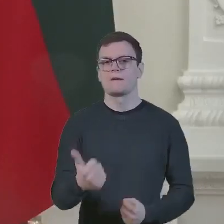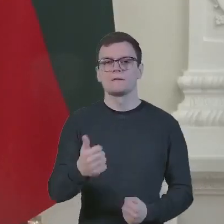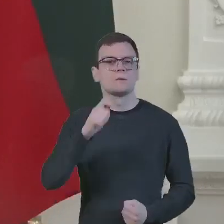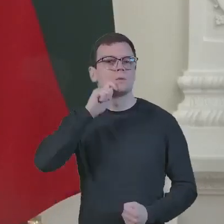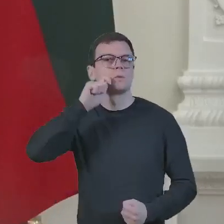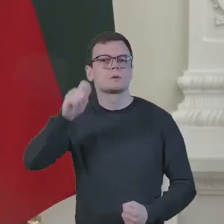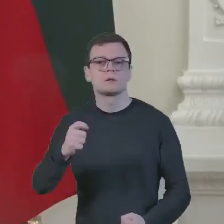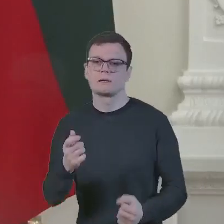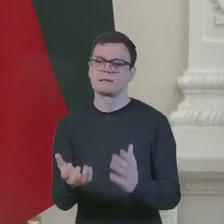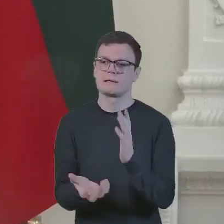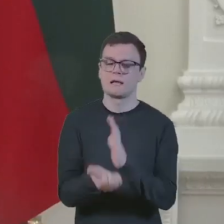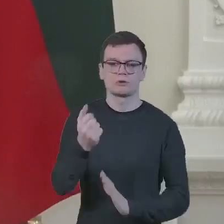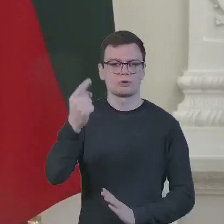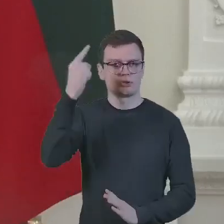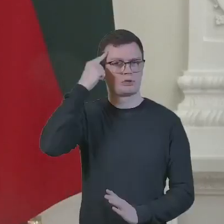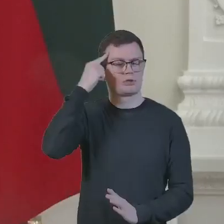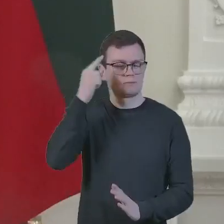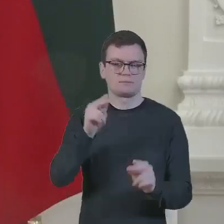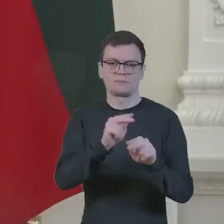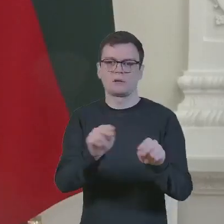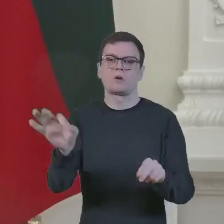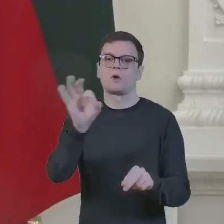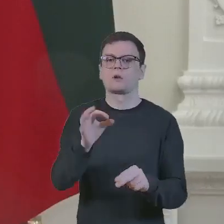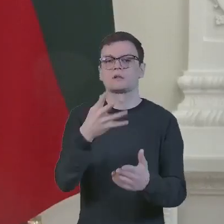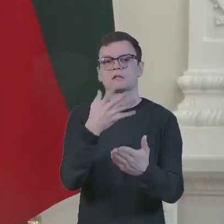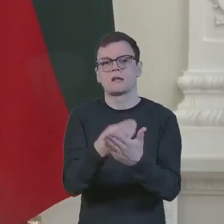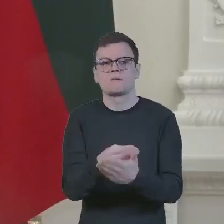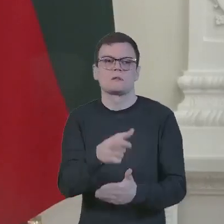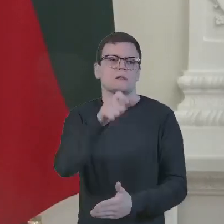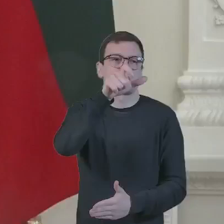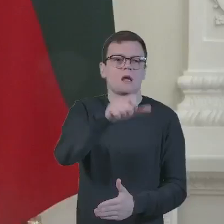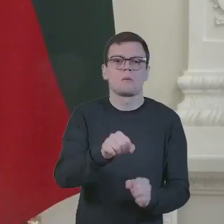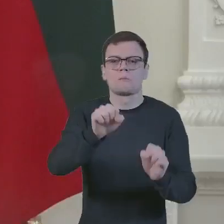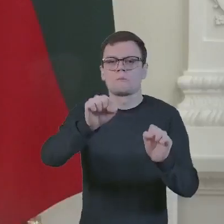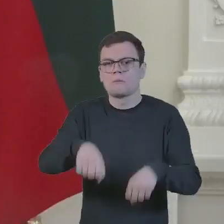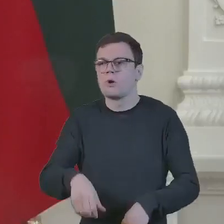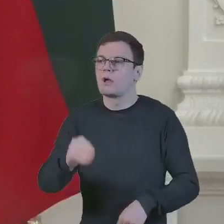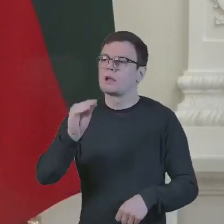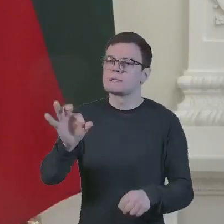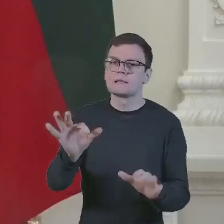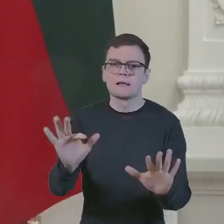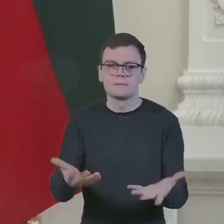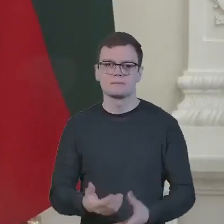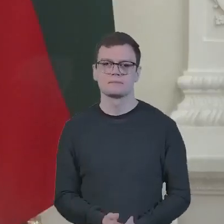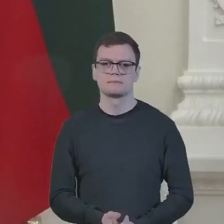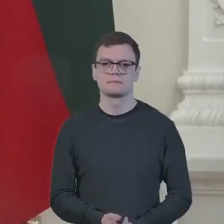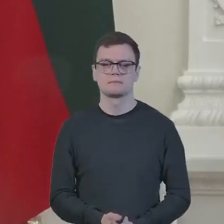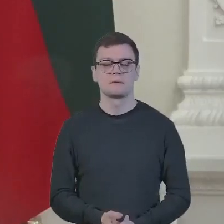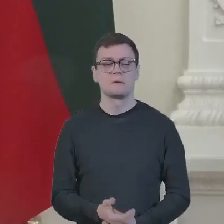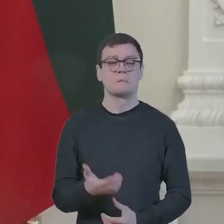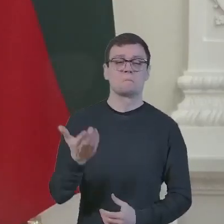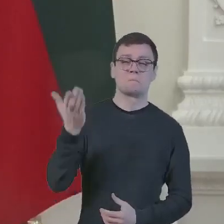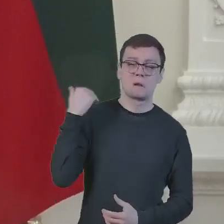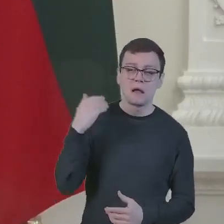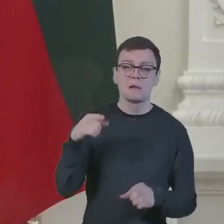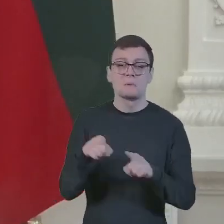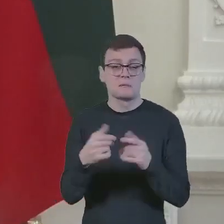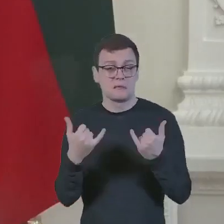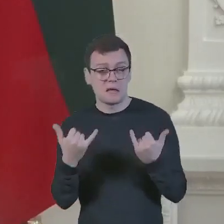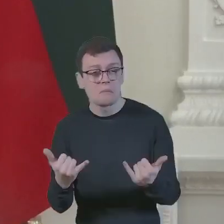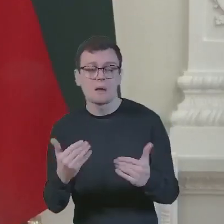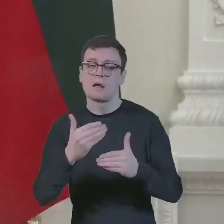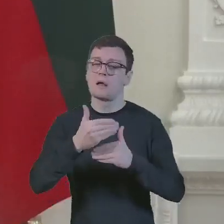so that Ukraine would receive a very clear message as regards its membership in the European